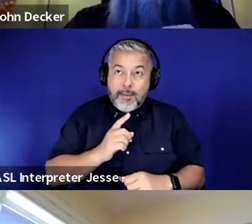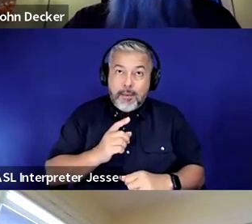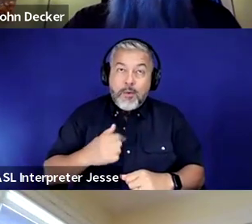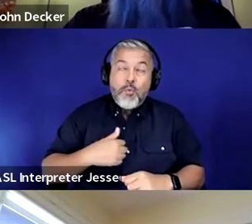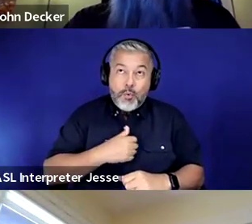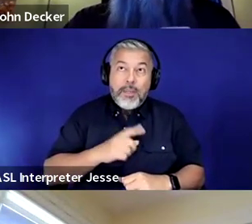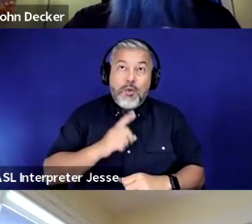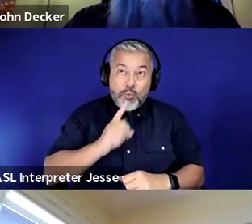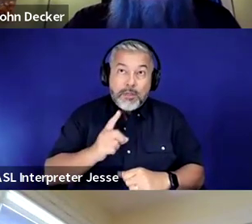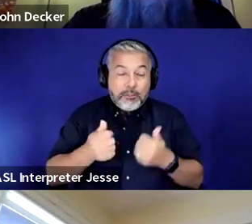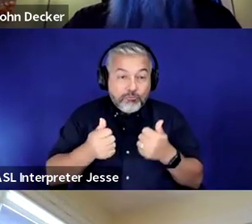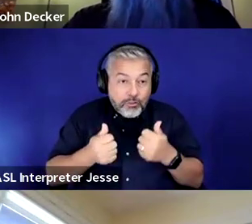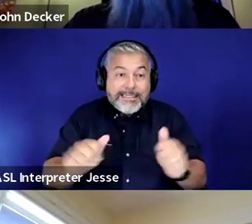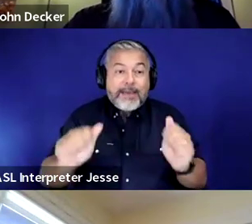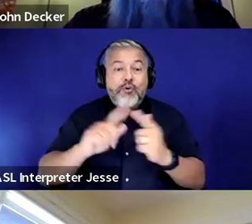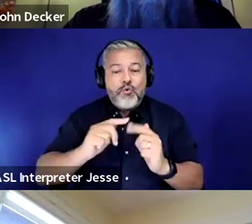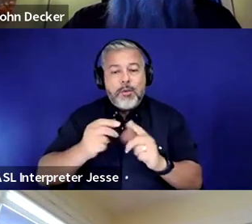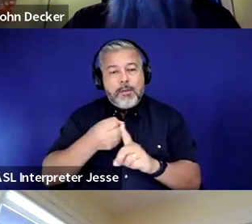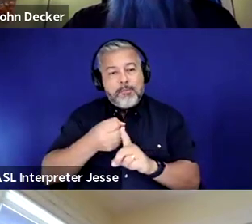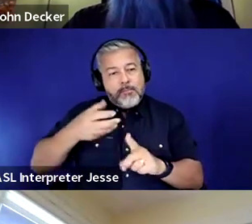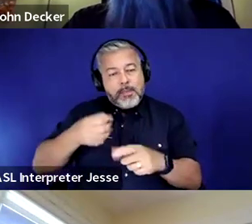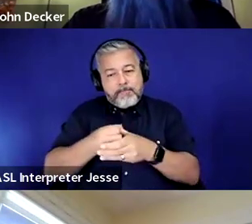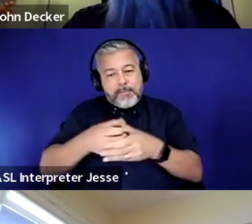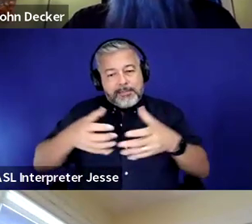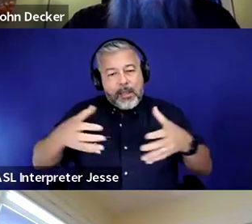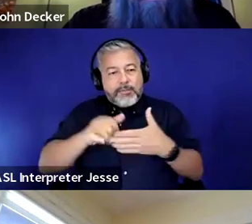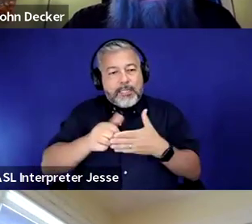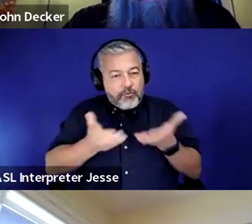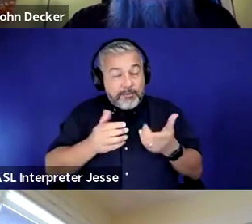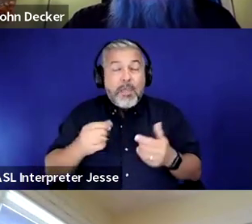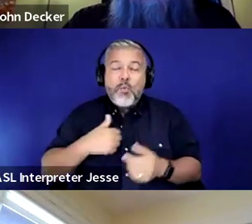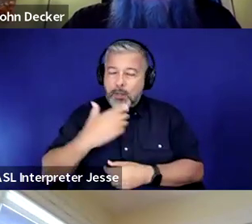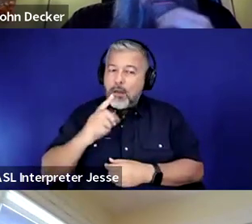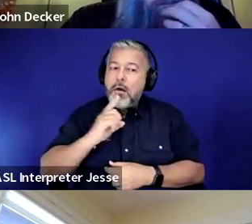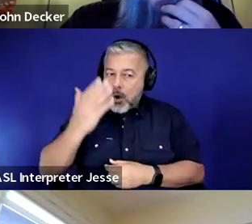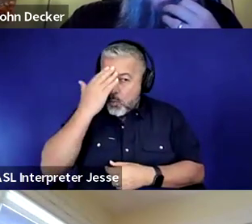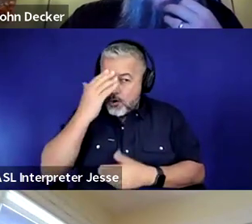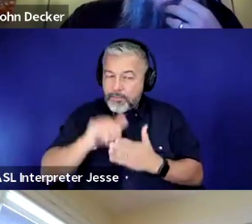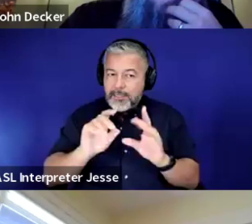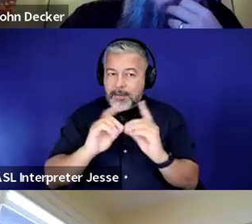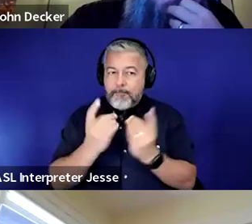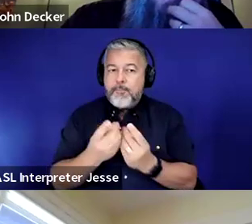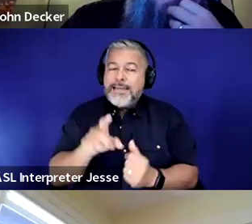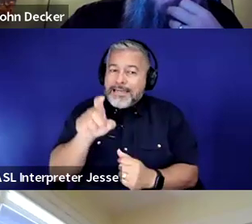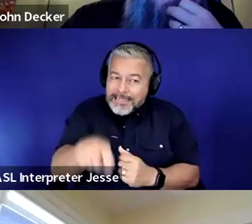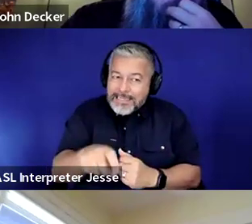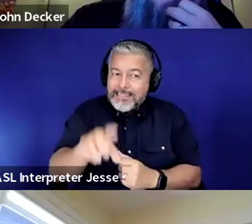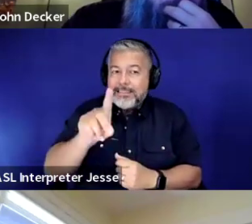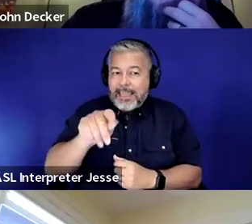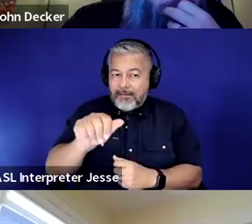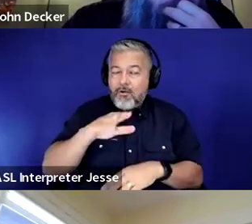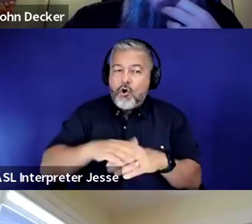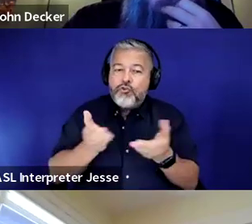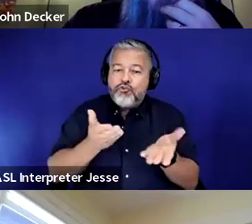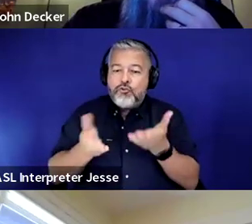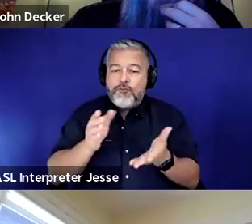really endeavoring to build out that service, and we are also keenly aware that the department needs data on the